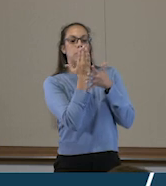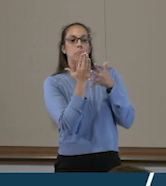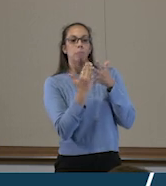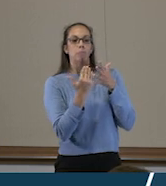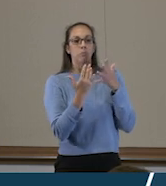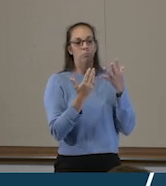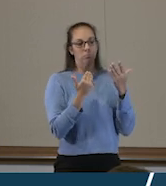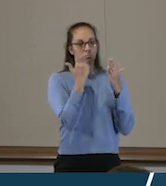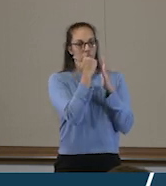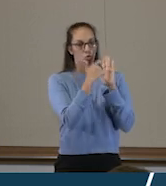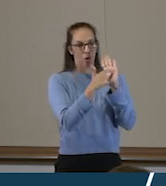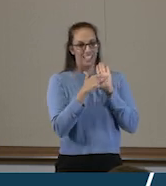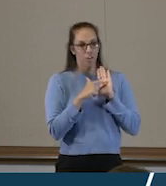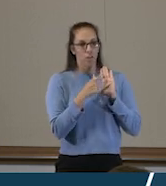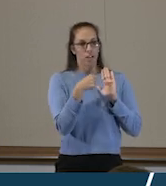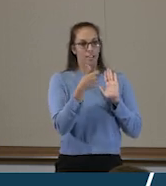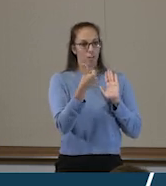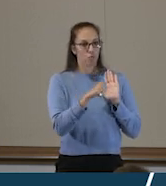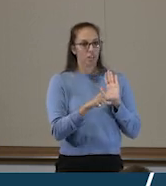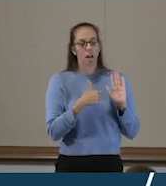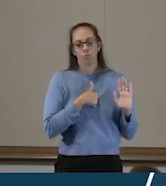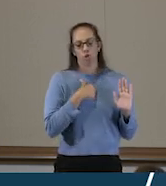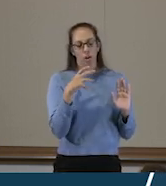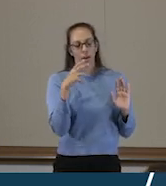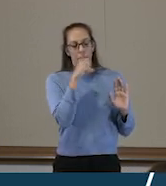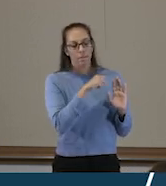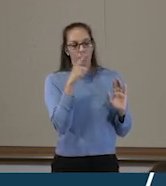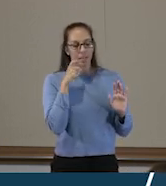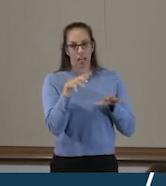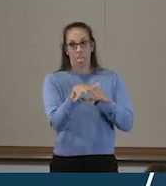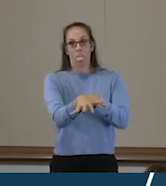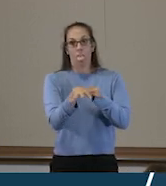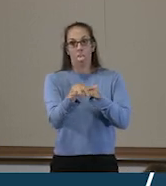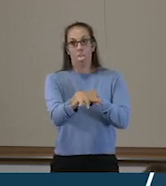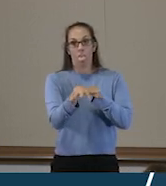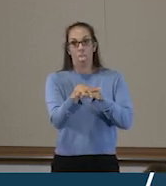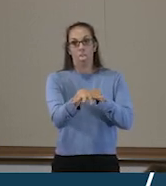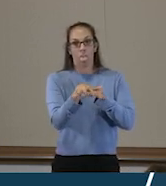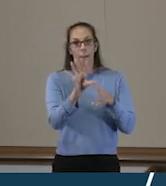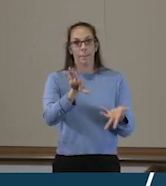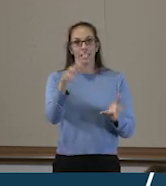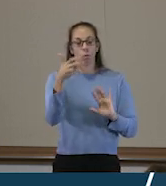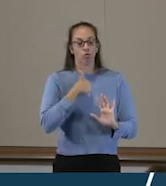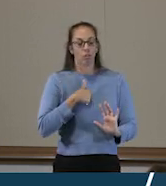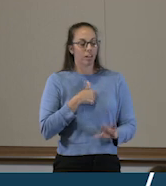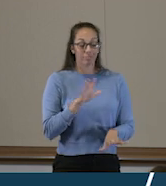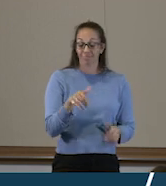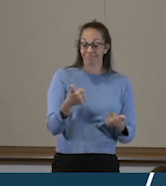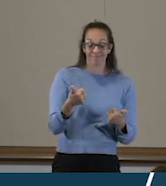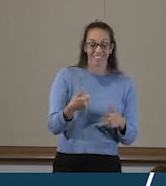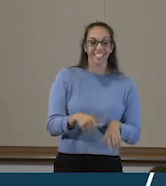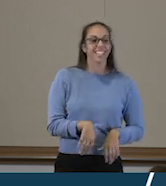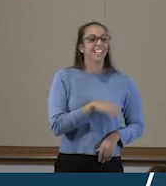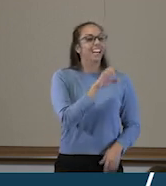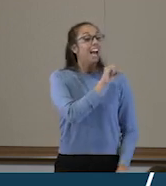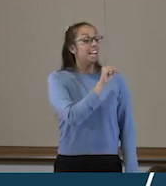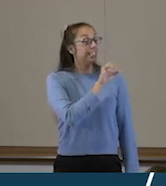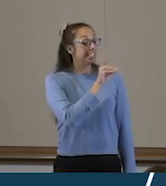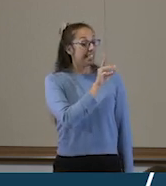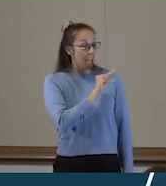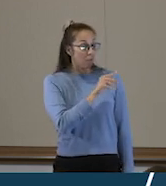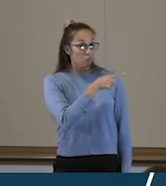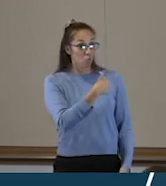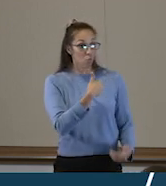reject? And I'm sorry, I missed part of this, because traffic is abysmal. Sure. But an SDM, do you have